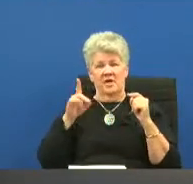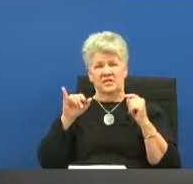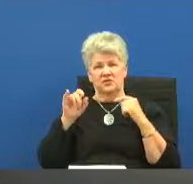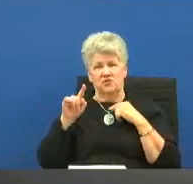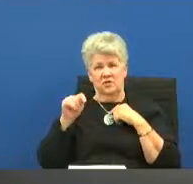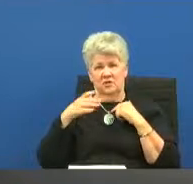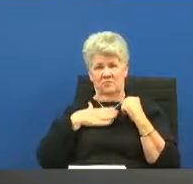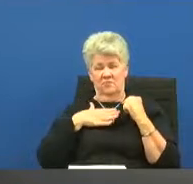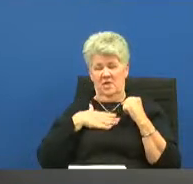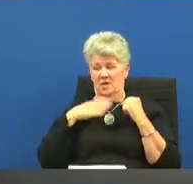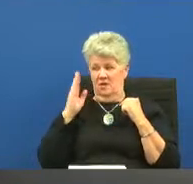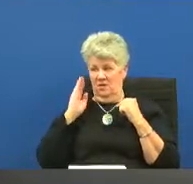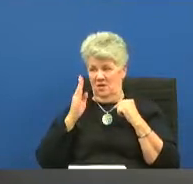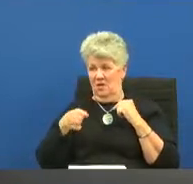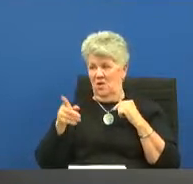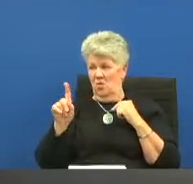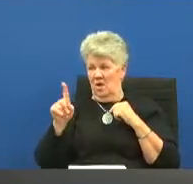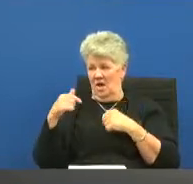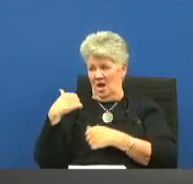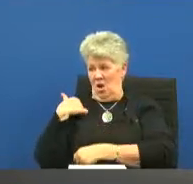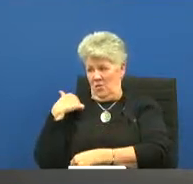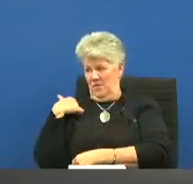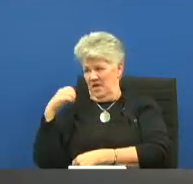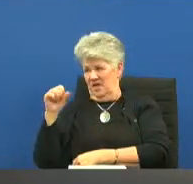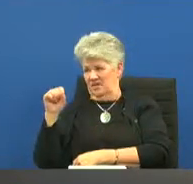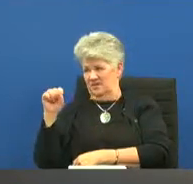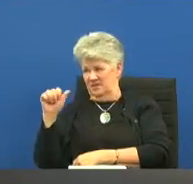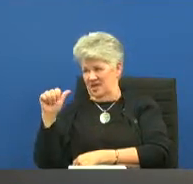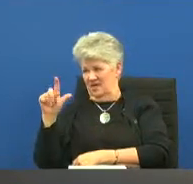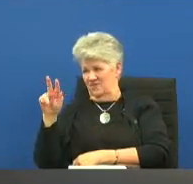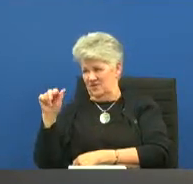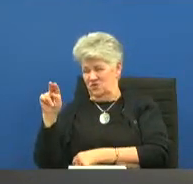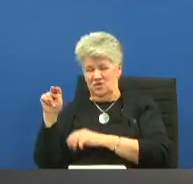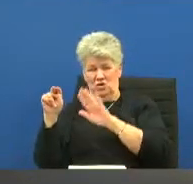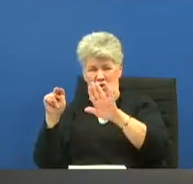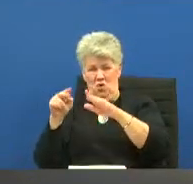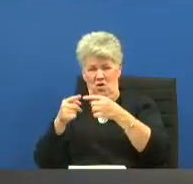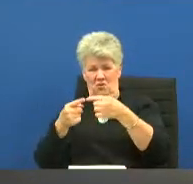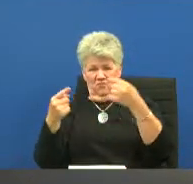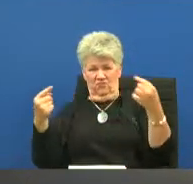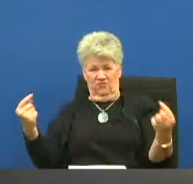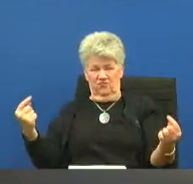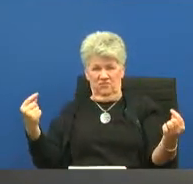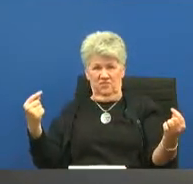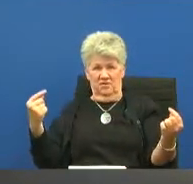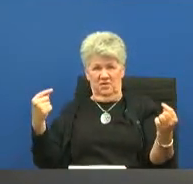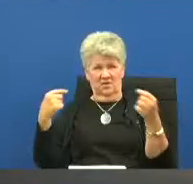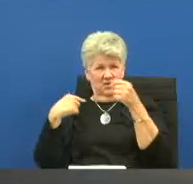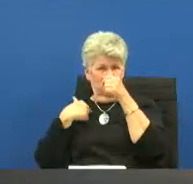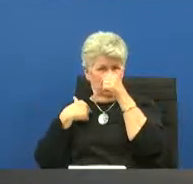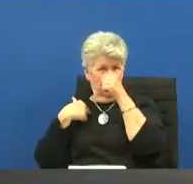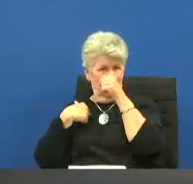of the airline where Salvation Army is, Okay. and then you'll be on the other side. So I'm very